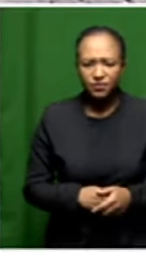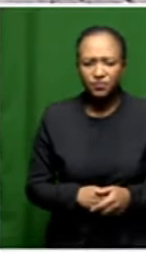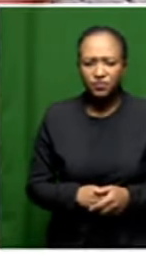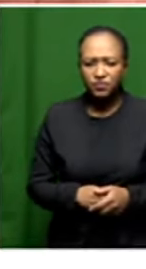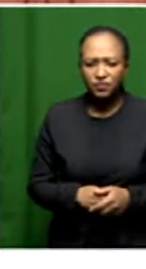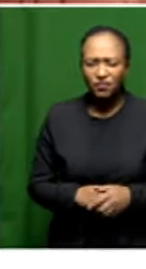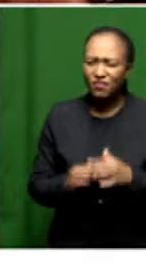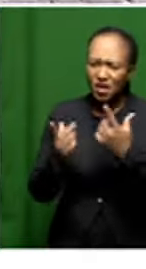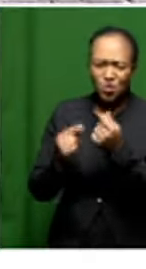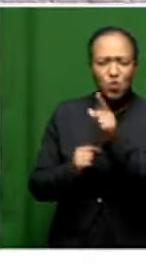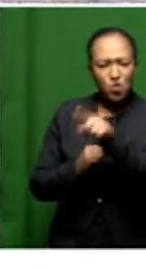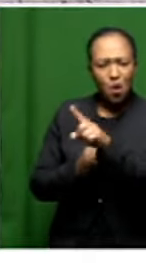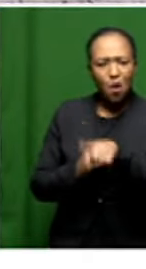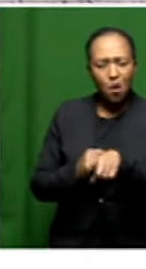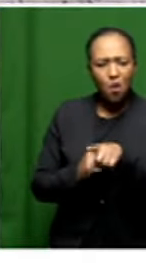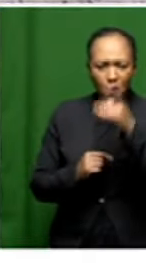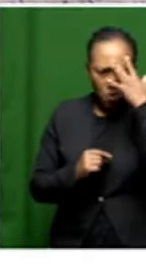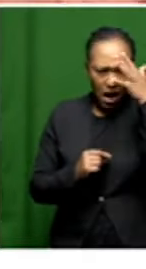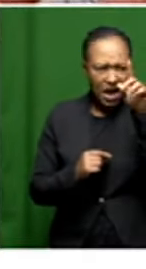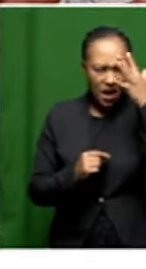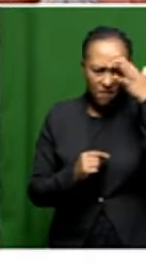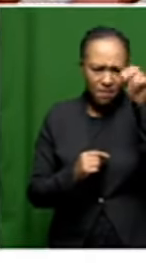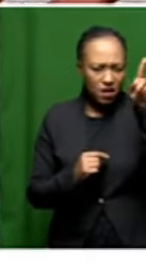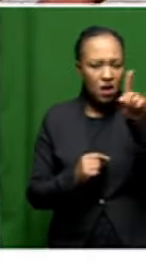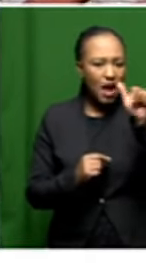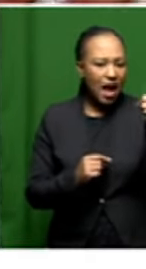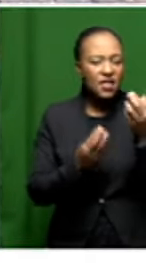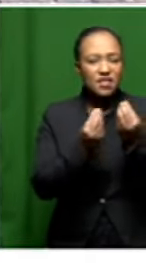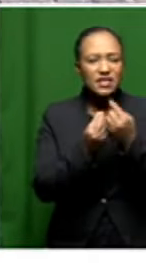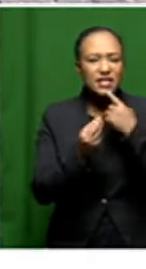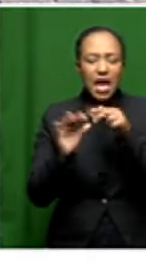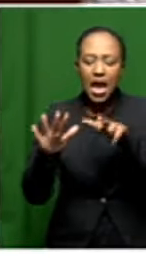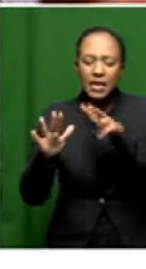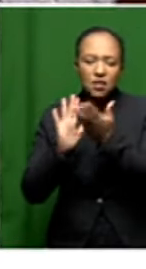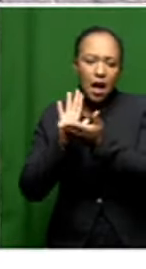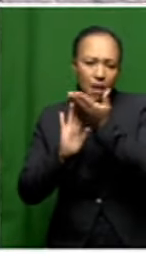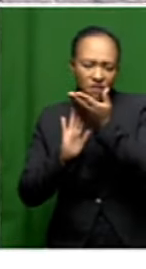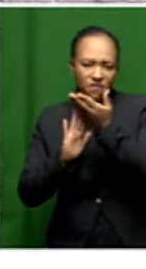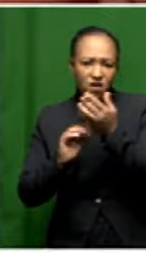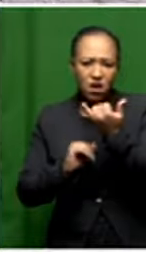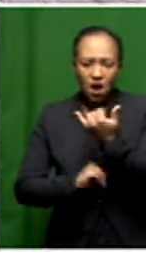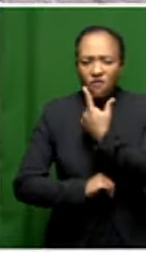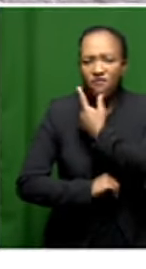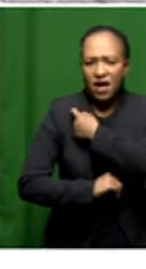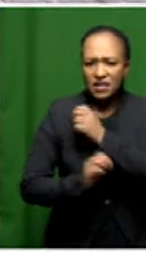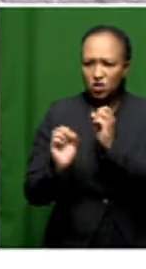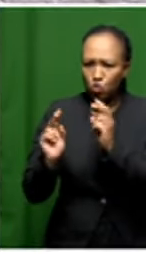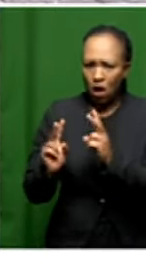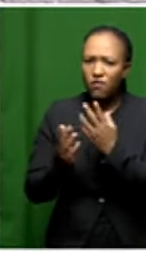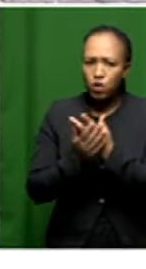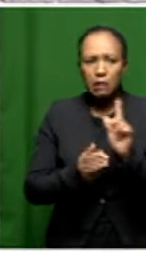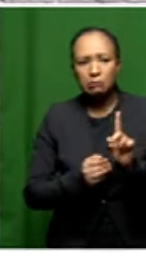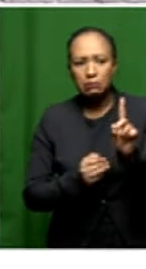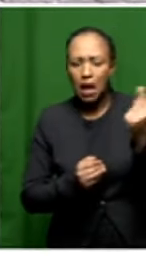She says that the government is wrong on that one. Why on other things they say it's 18 and above? But with the vaccine, it's 12 years, you can go